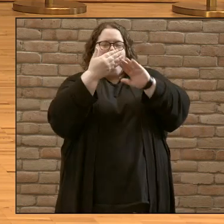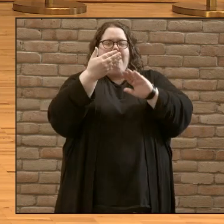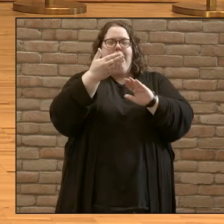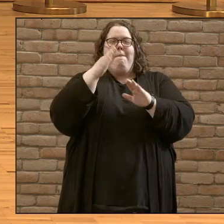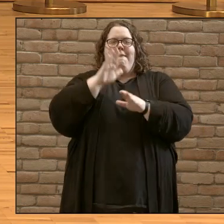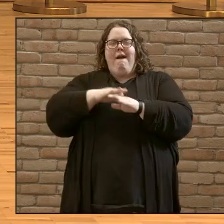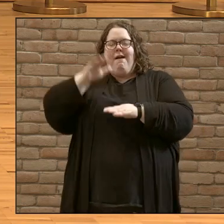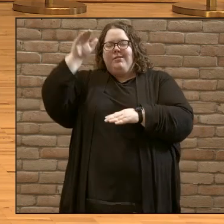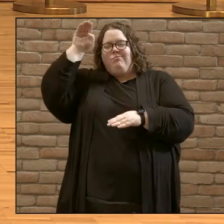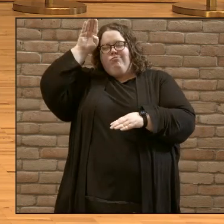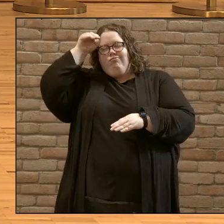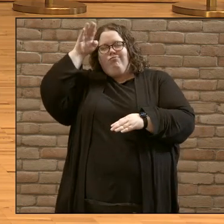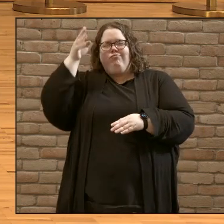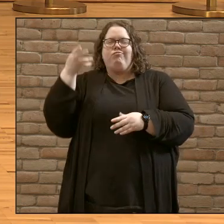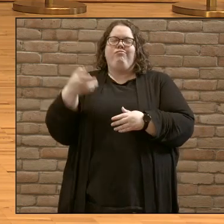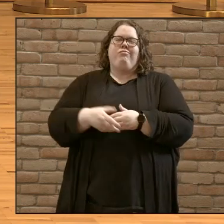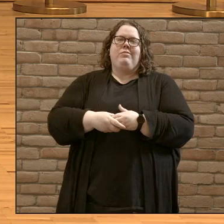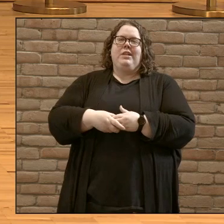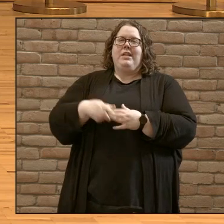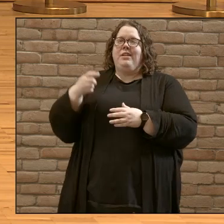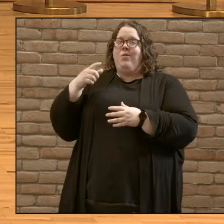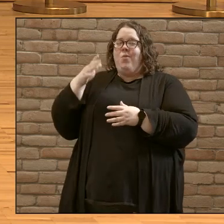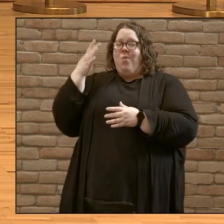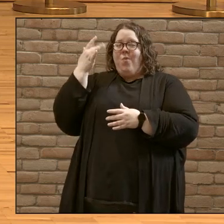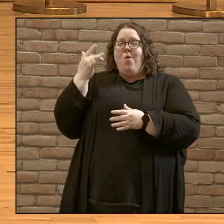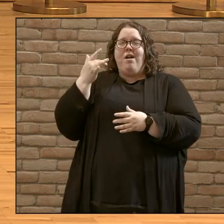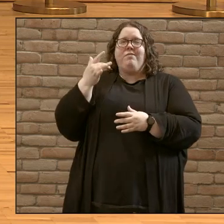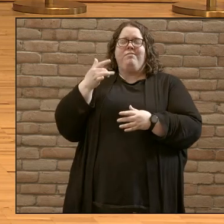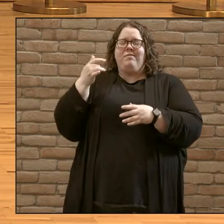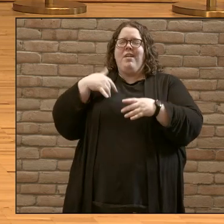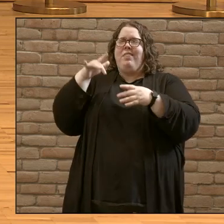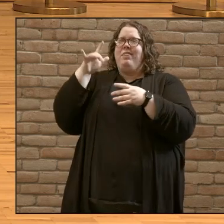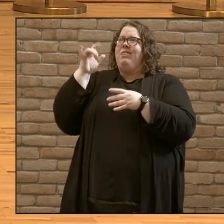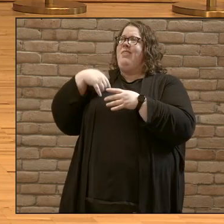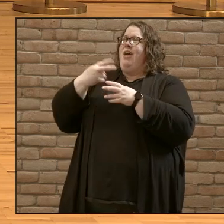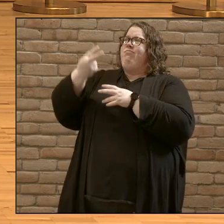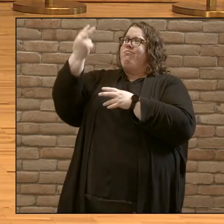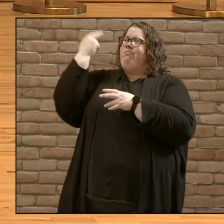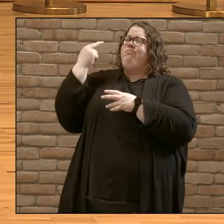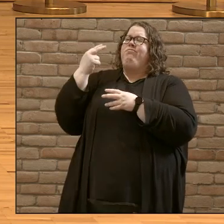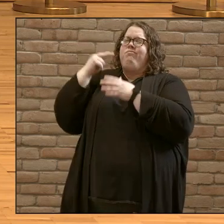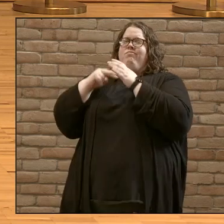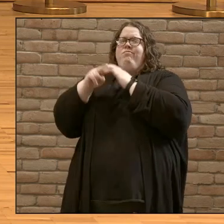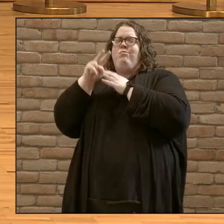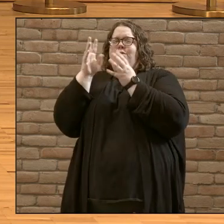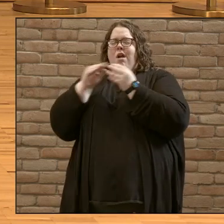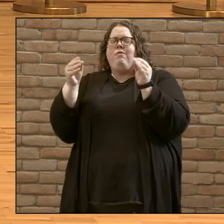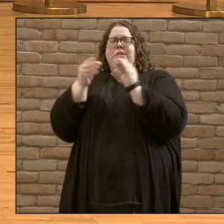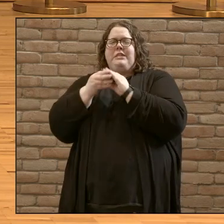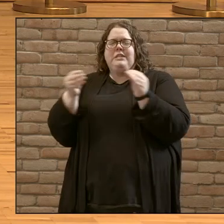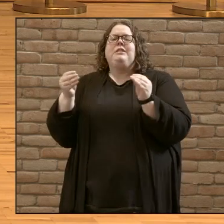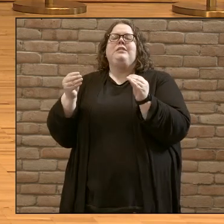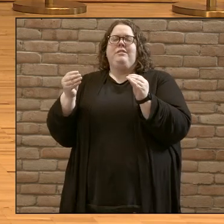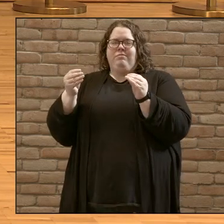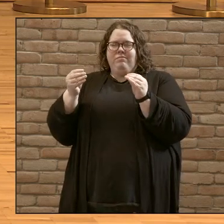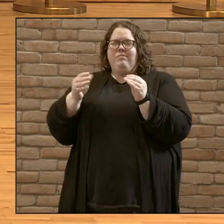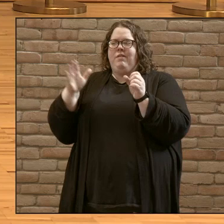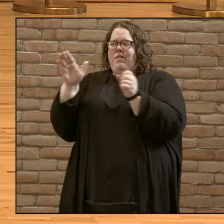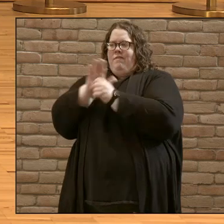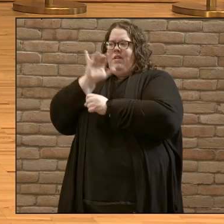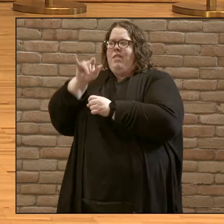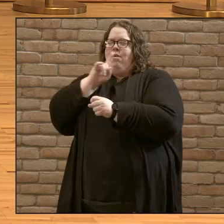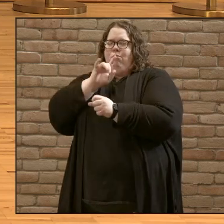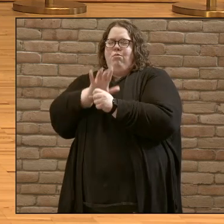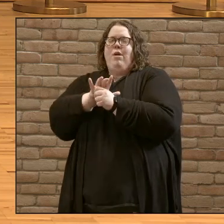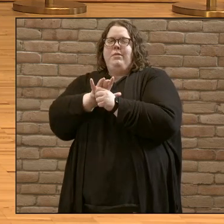that he would come in lowly and humble, our King. And as we see our King this day, we are reminded that one day